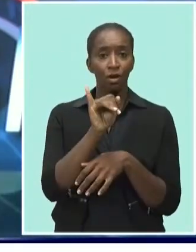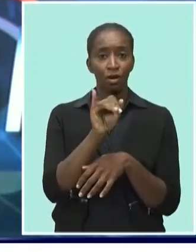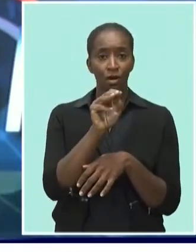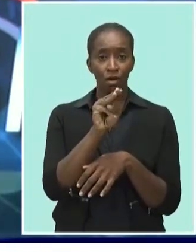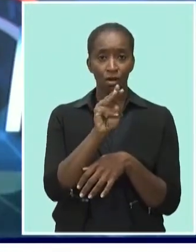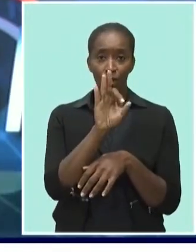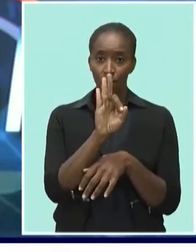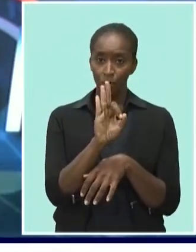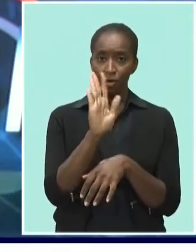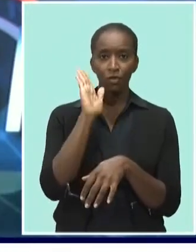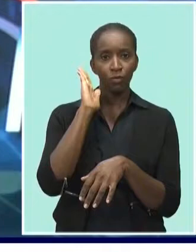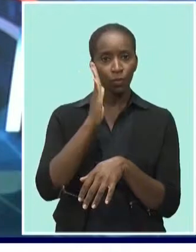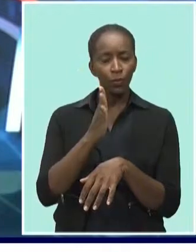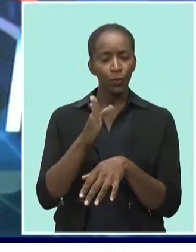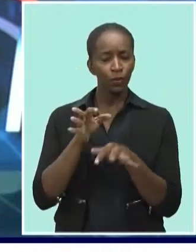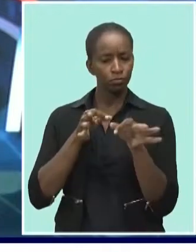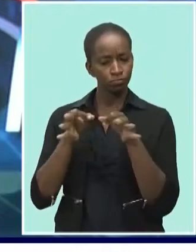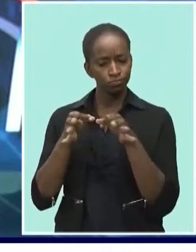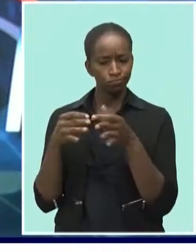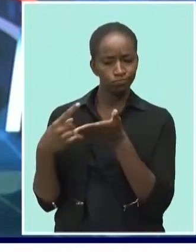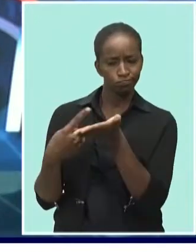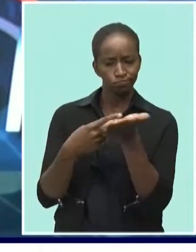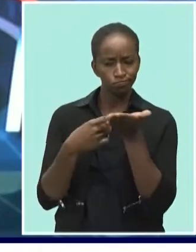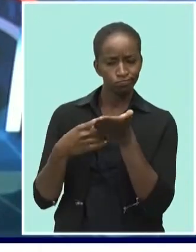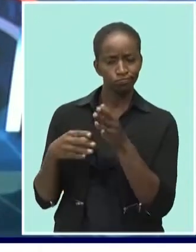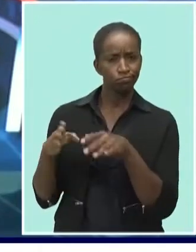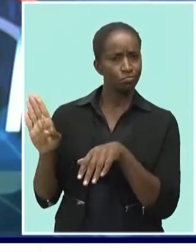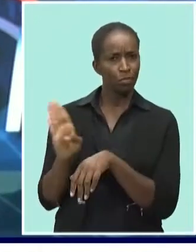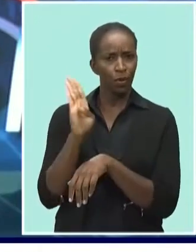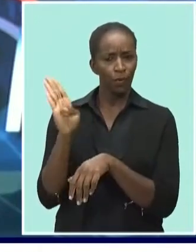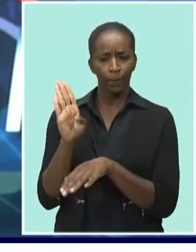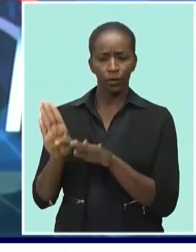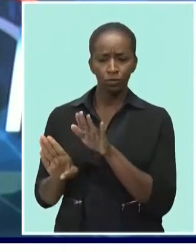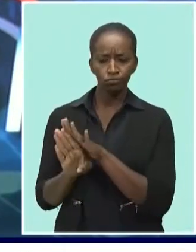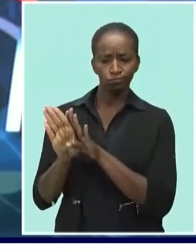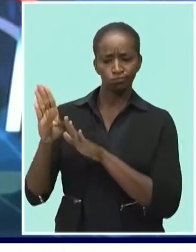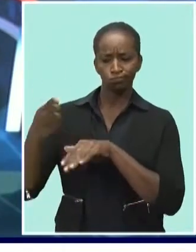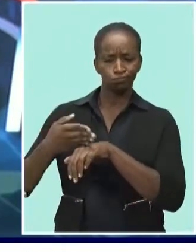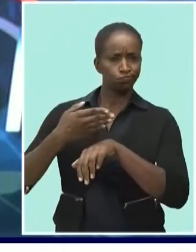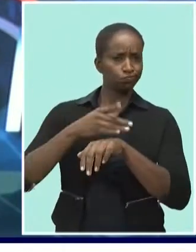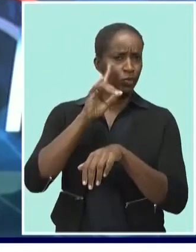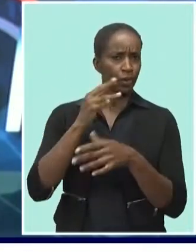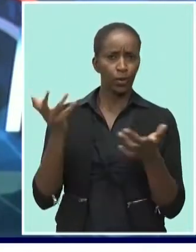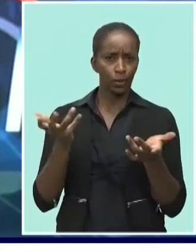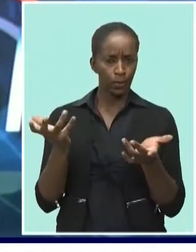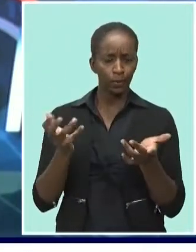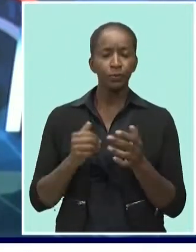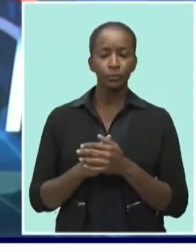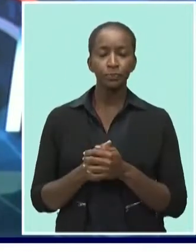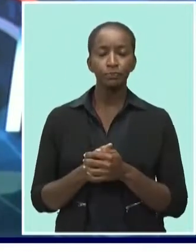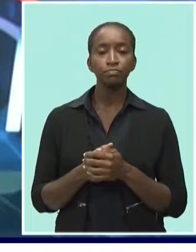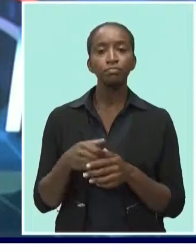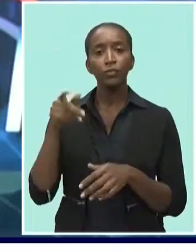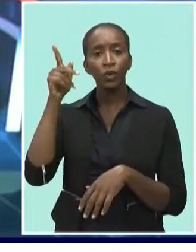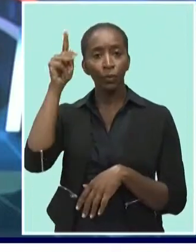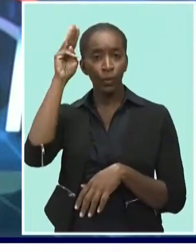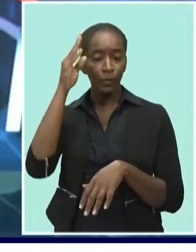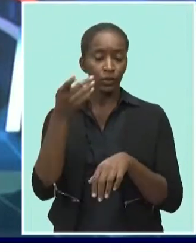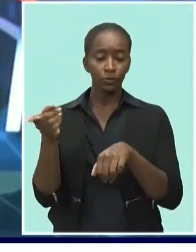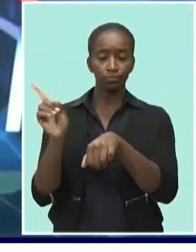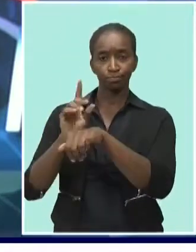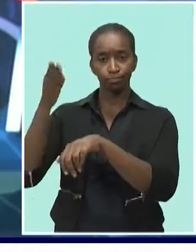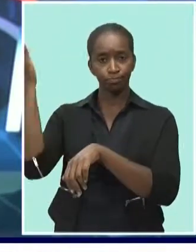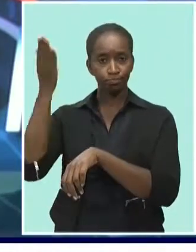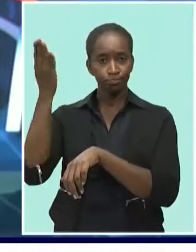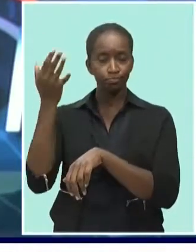Barbados' progress due in just another 2 days will confirm it. The Prime Minister made the comment as she addressed the annual general meeting